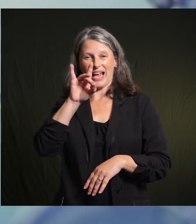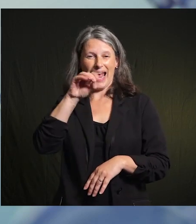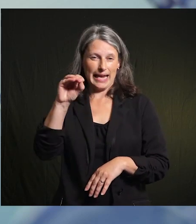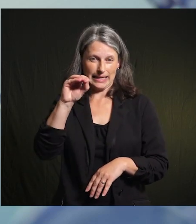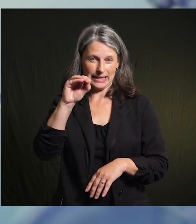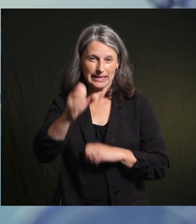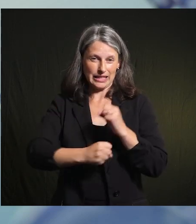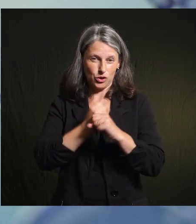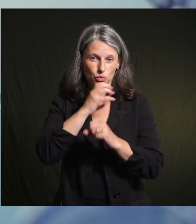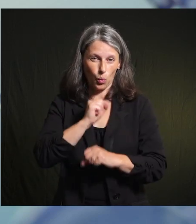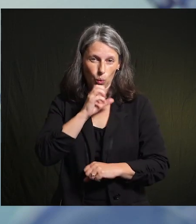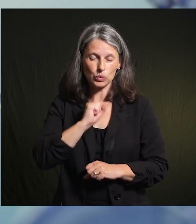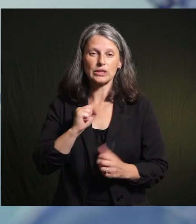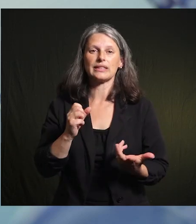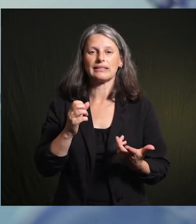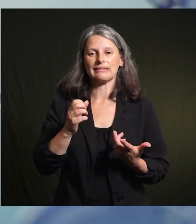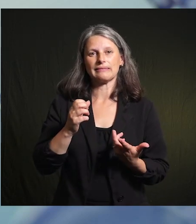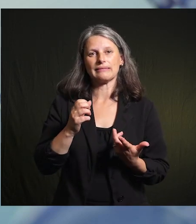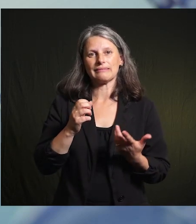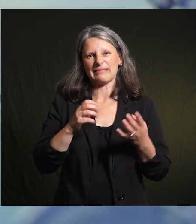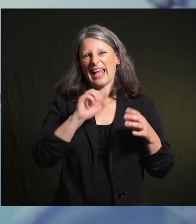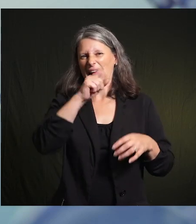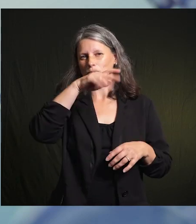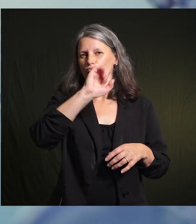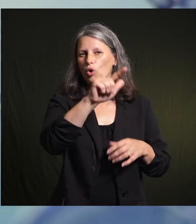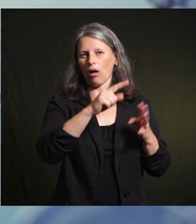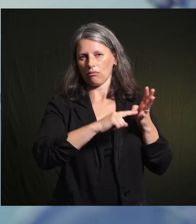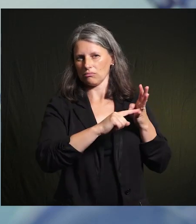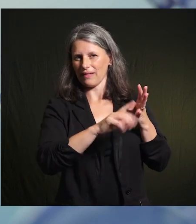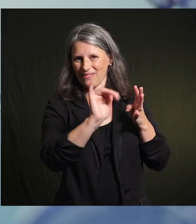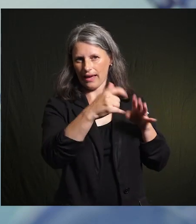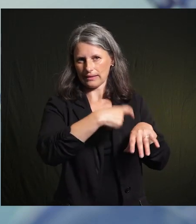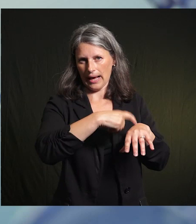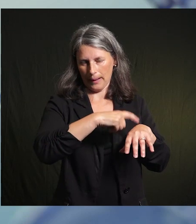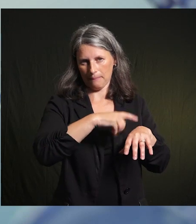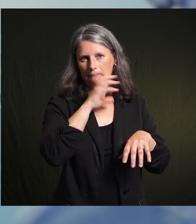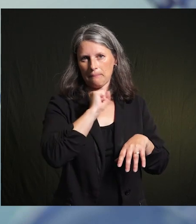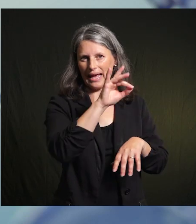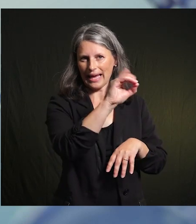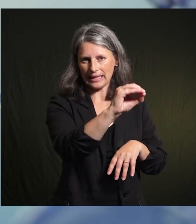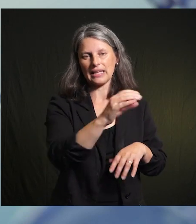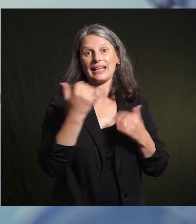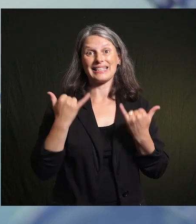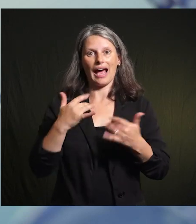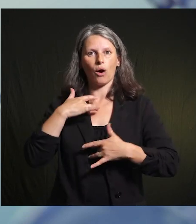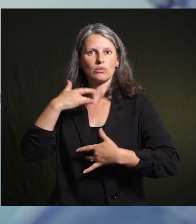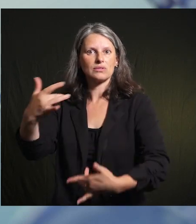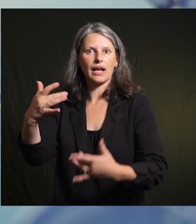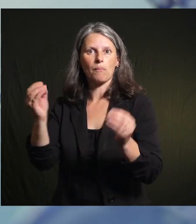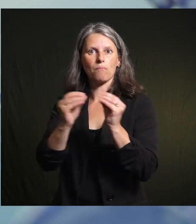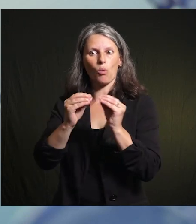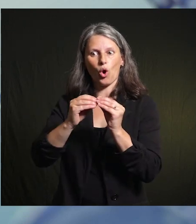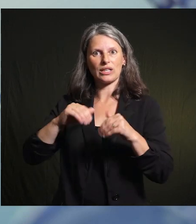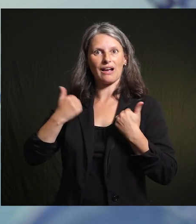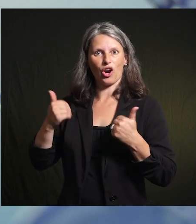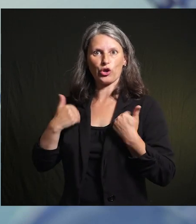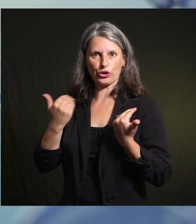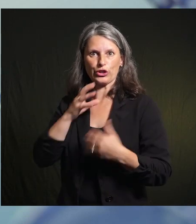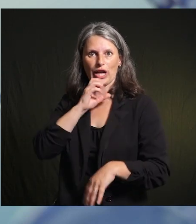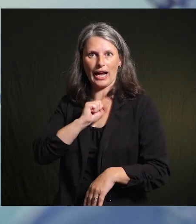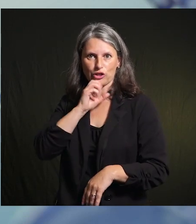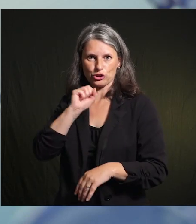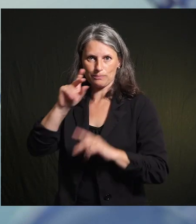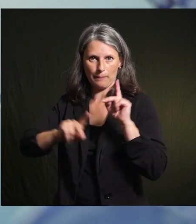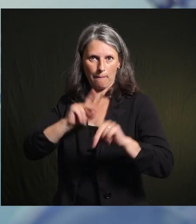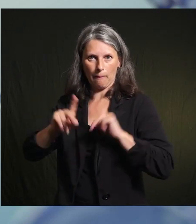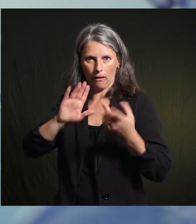in late April. We're now seeing that our cases are trending much lower in age. Last week,